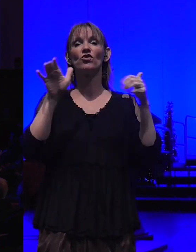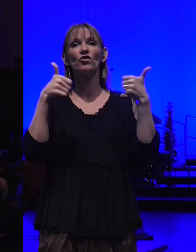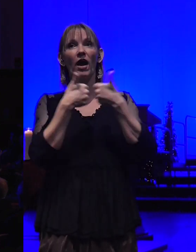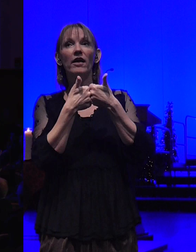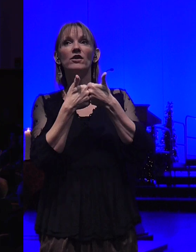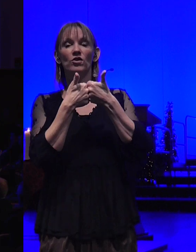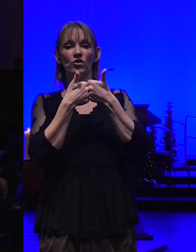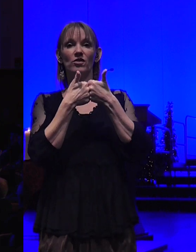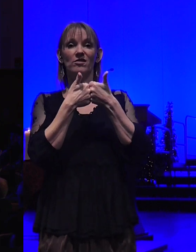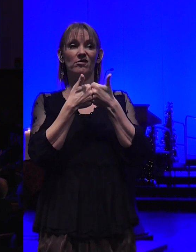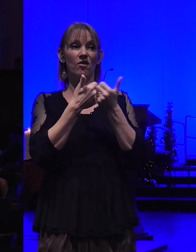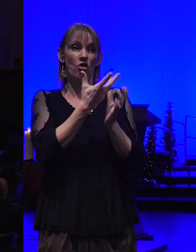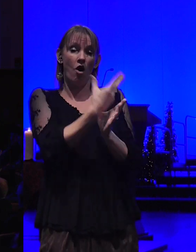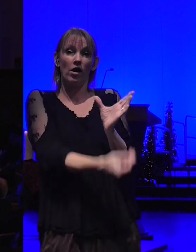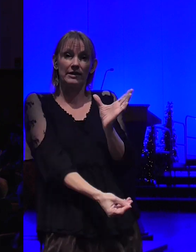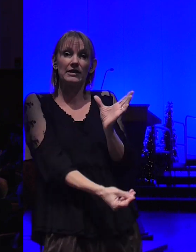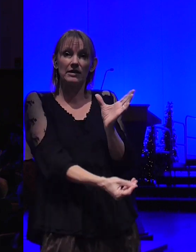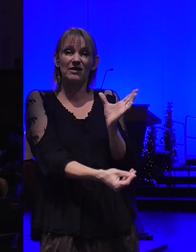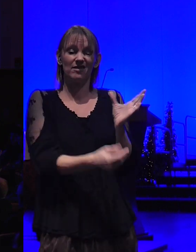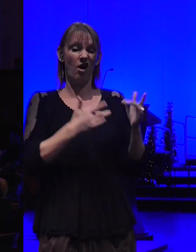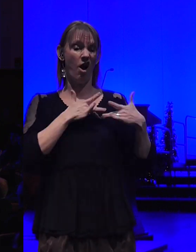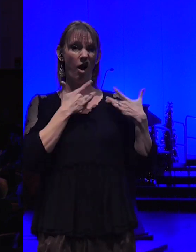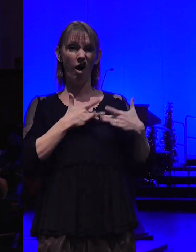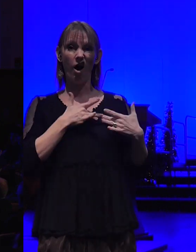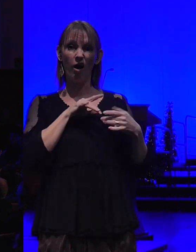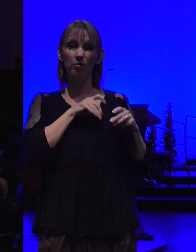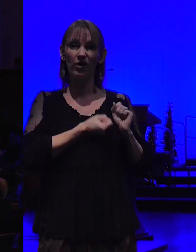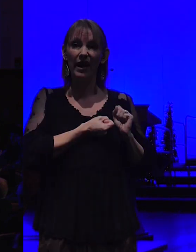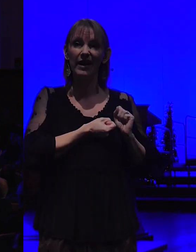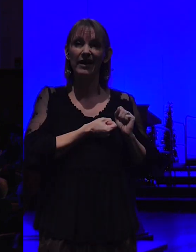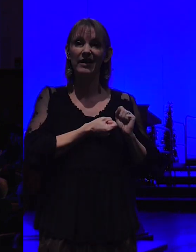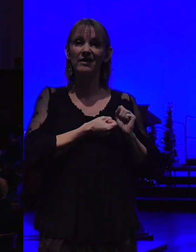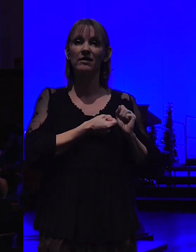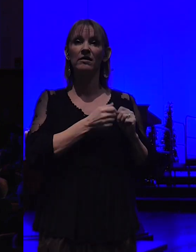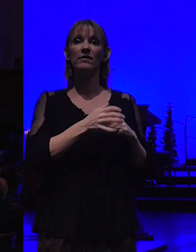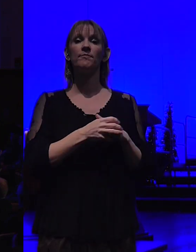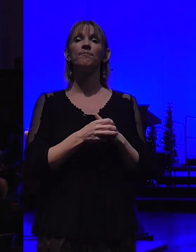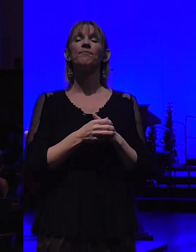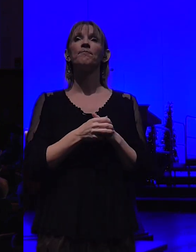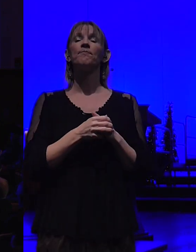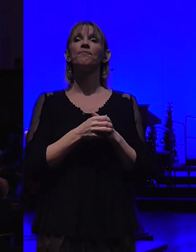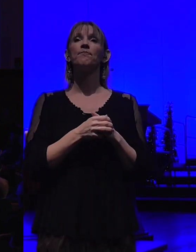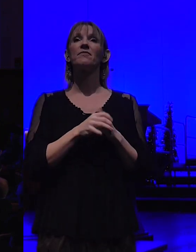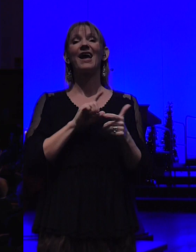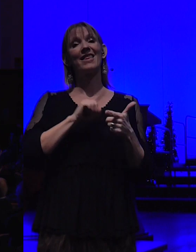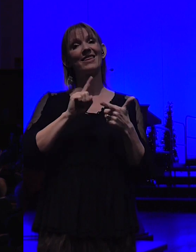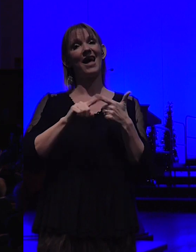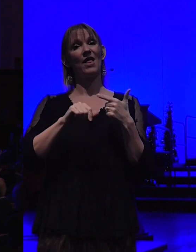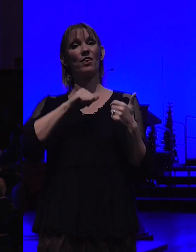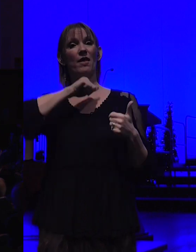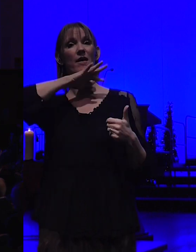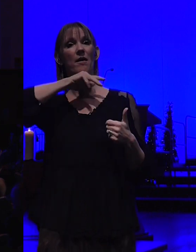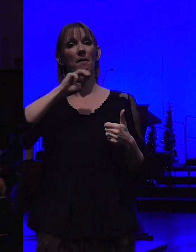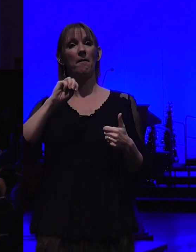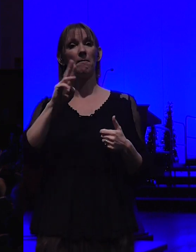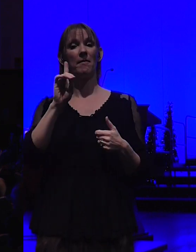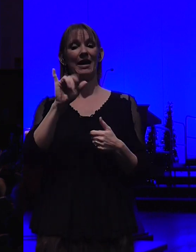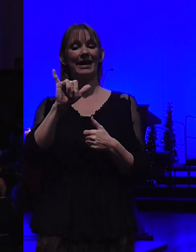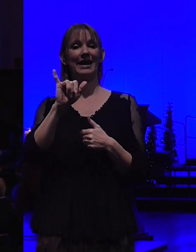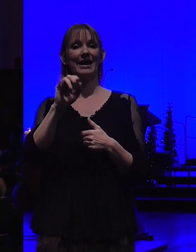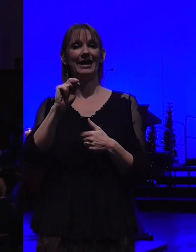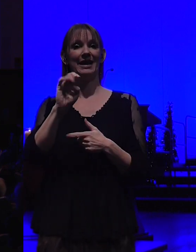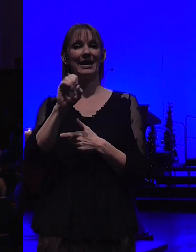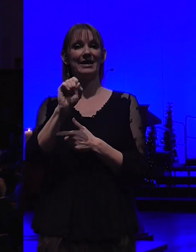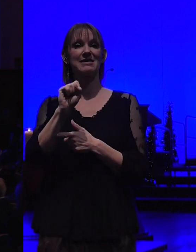challenges, losses, heartbreaks. And then the muddiness can also be, for